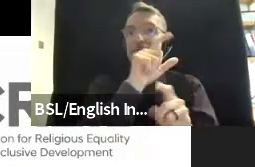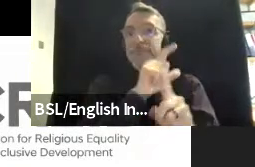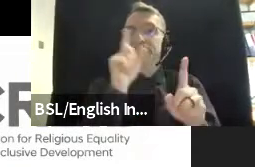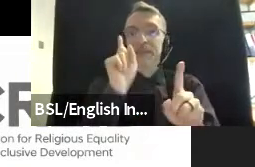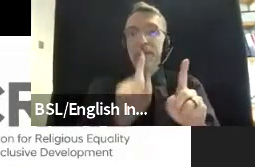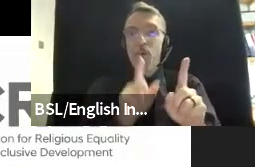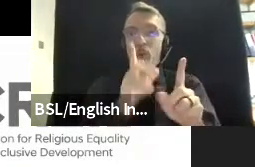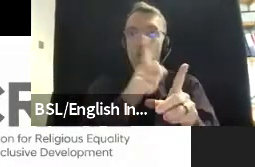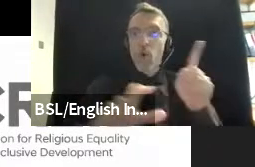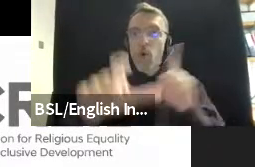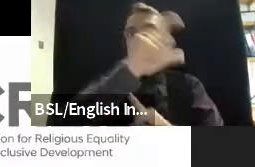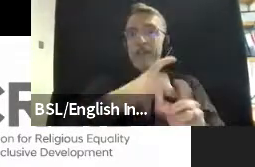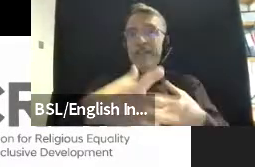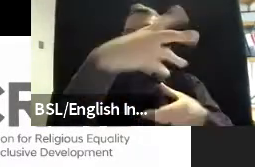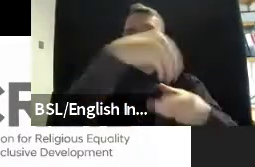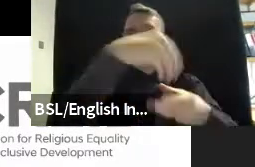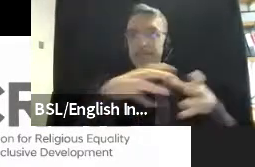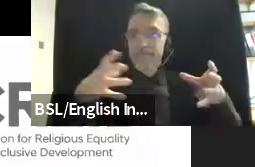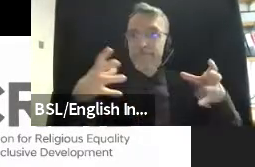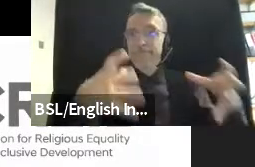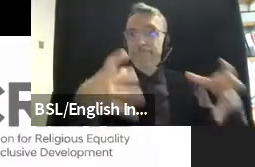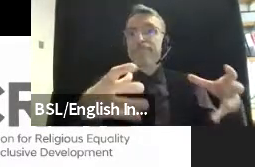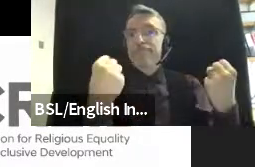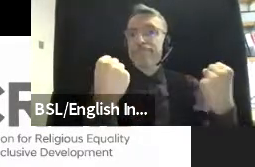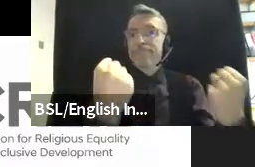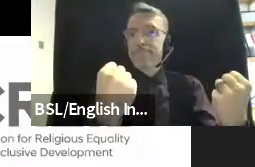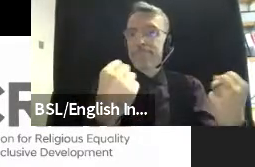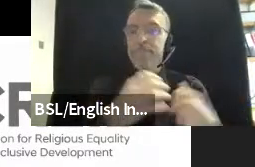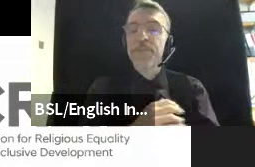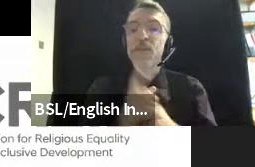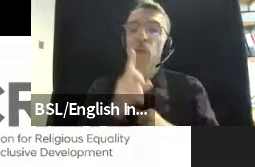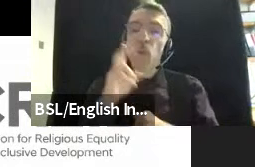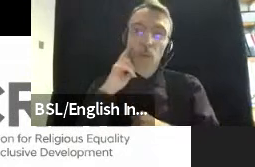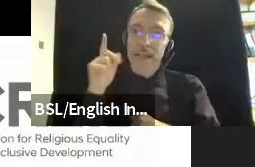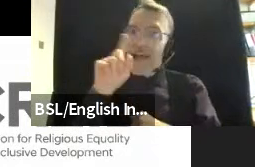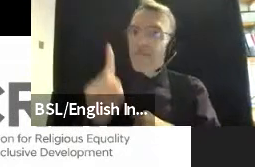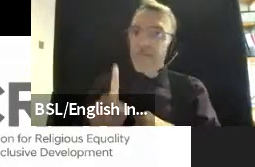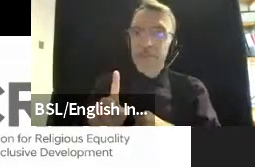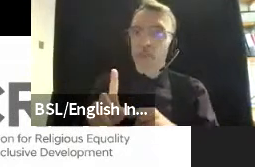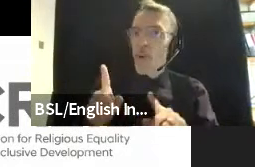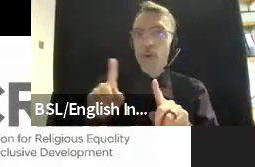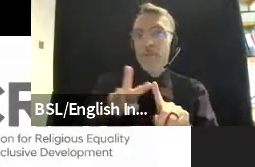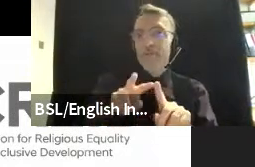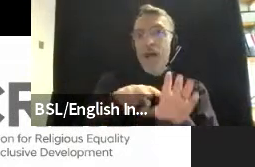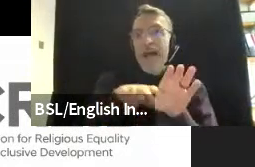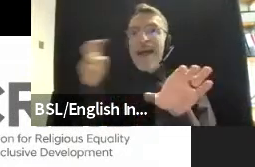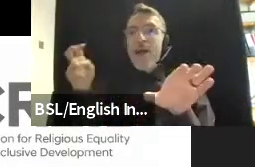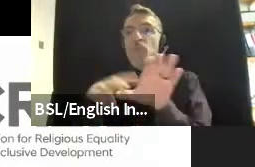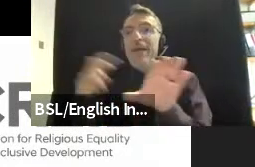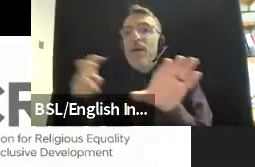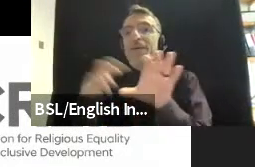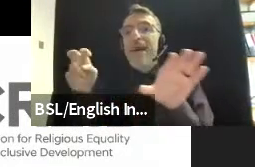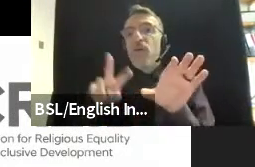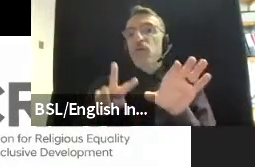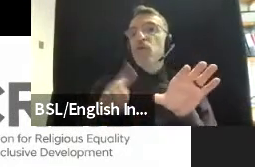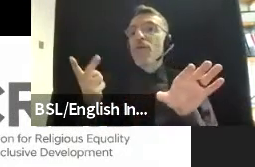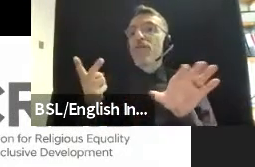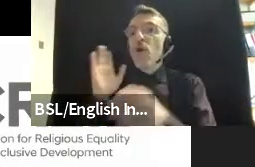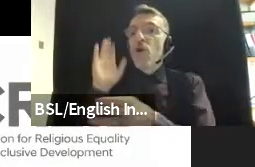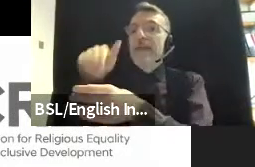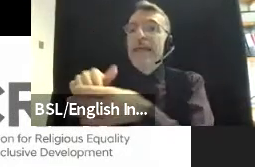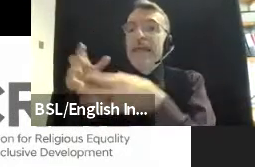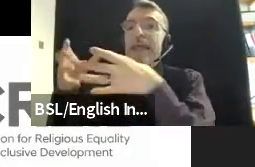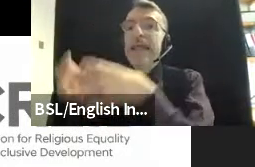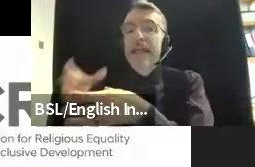communities, the Muslim communities, deaf people who converted to Jehovah's Witnesses, they were